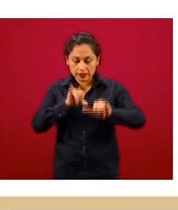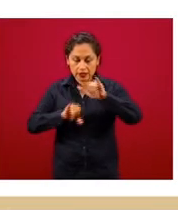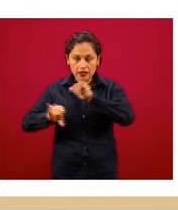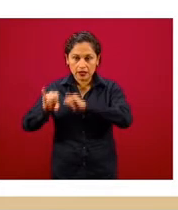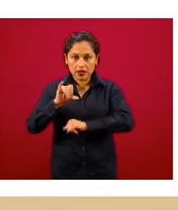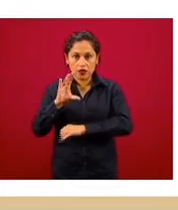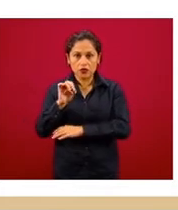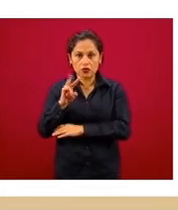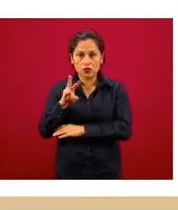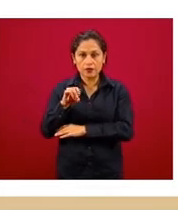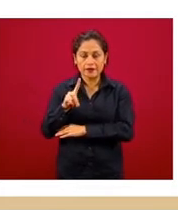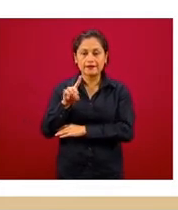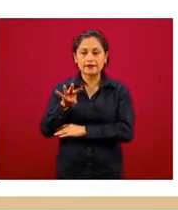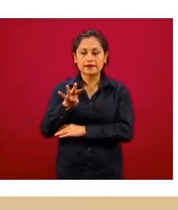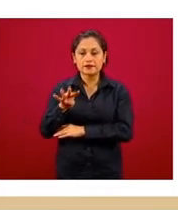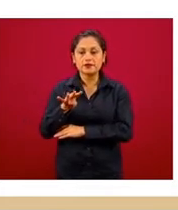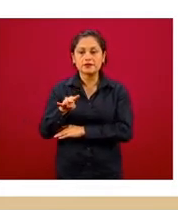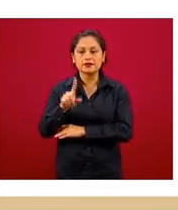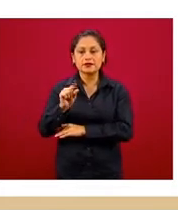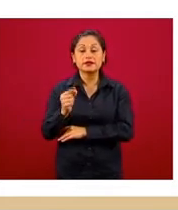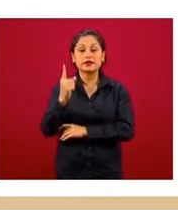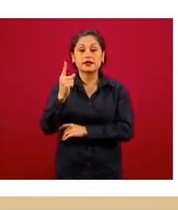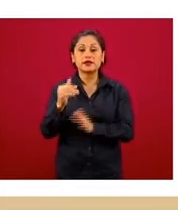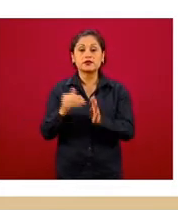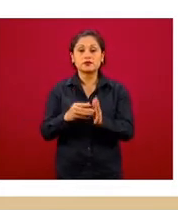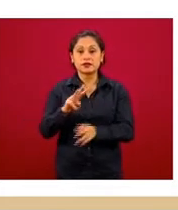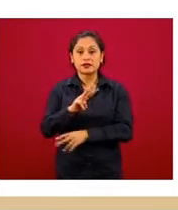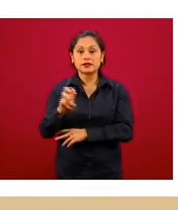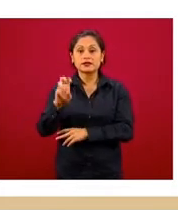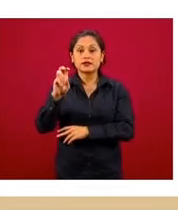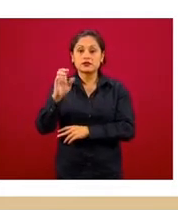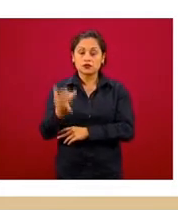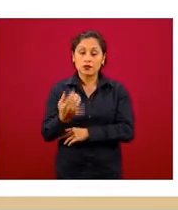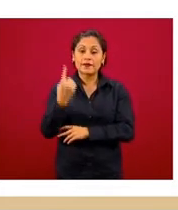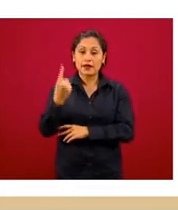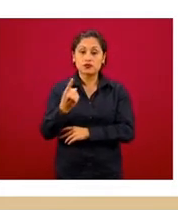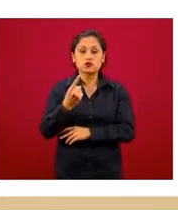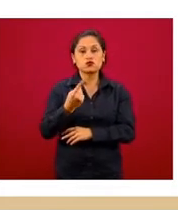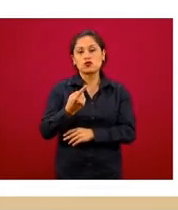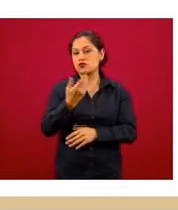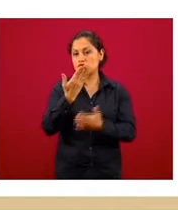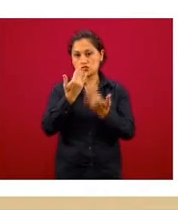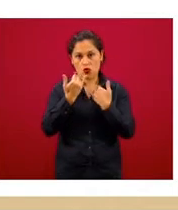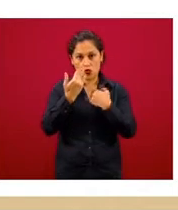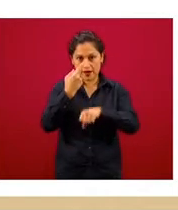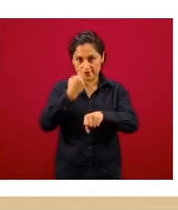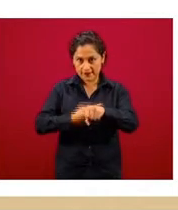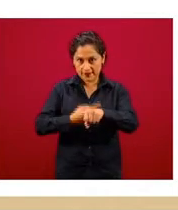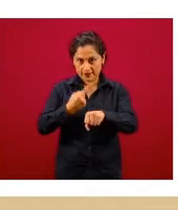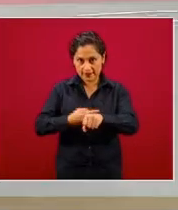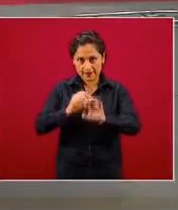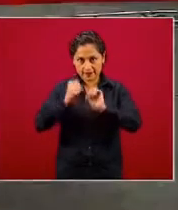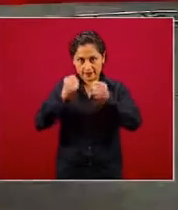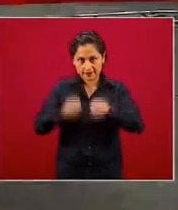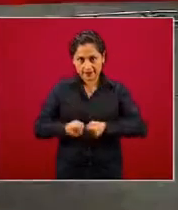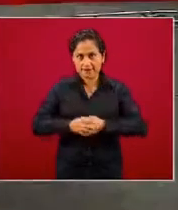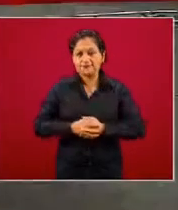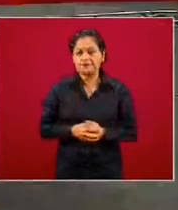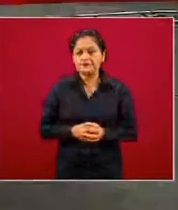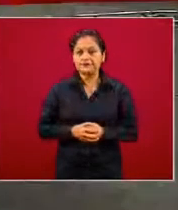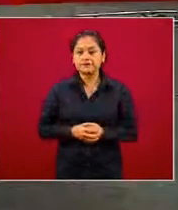They've been tested for COVID-19, and 71,000 of them have been negative for